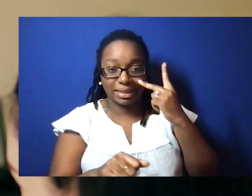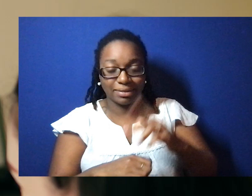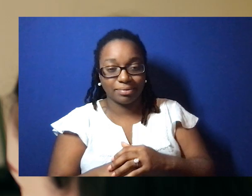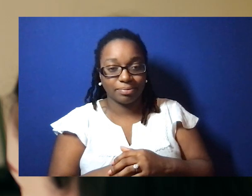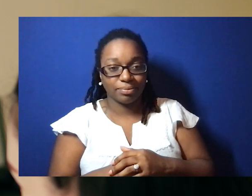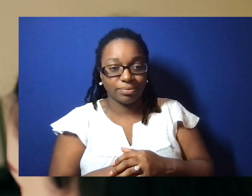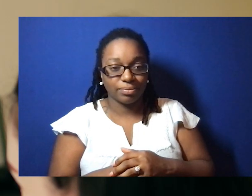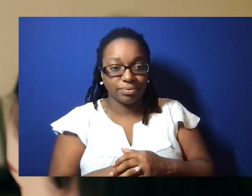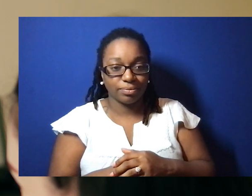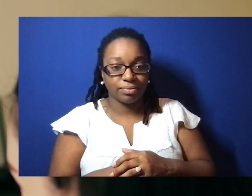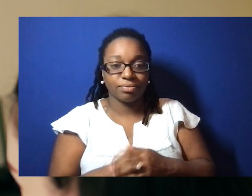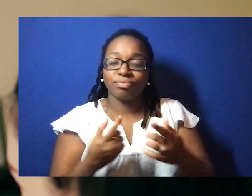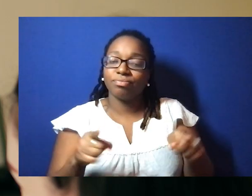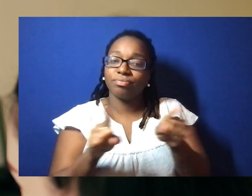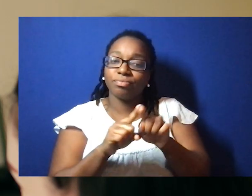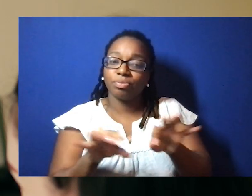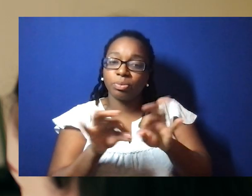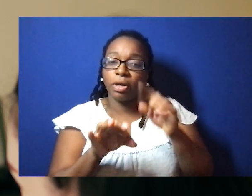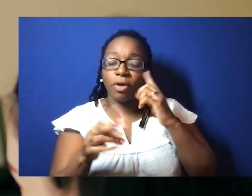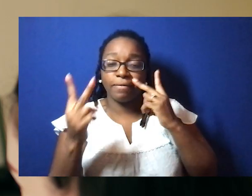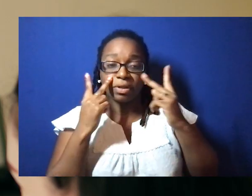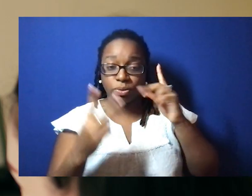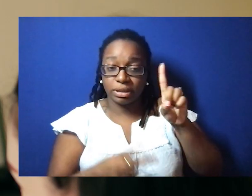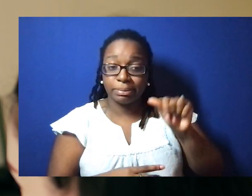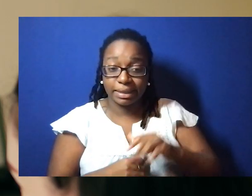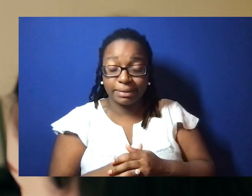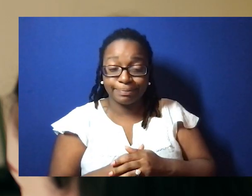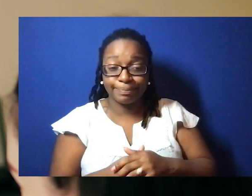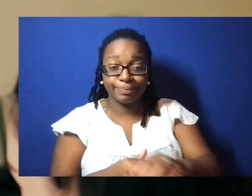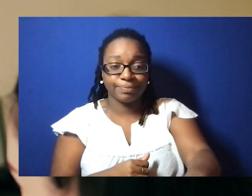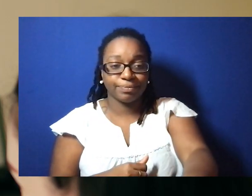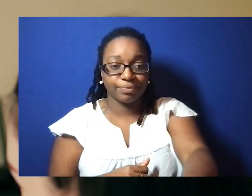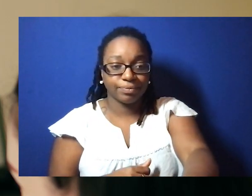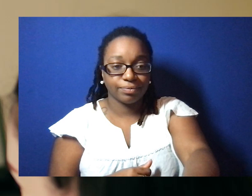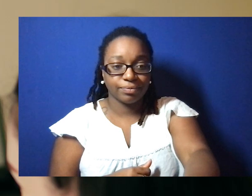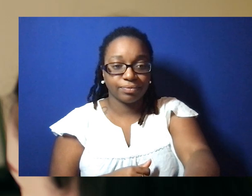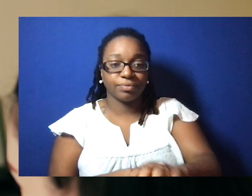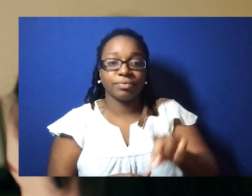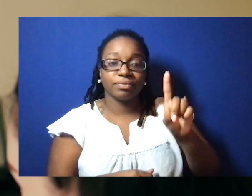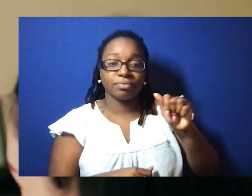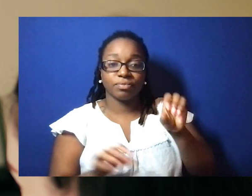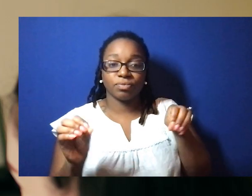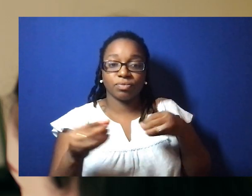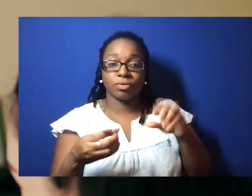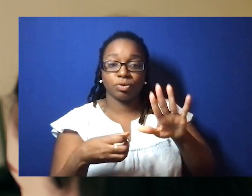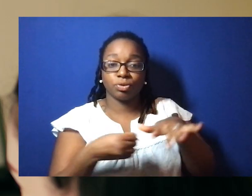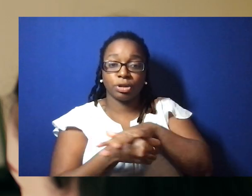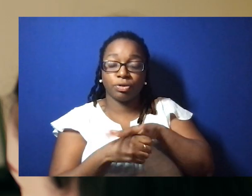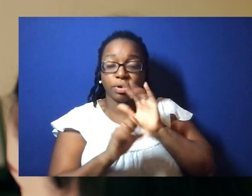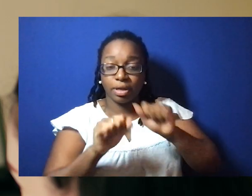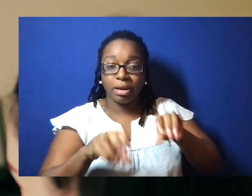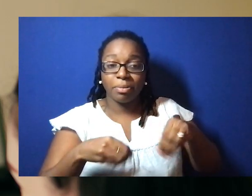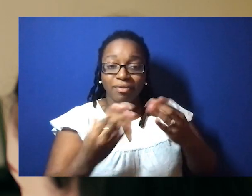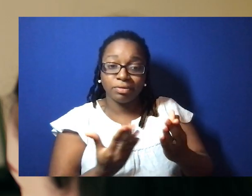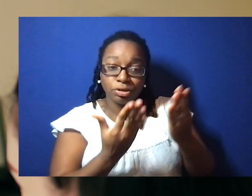see. This is also important for visual disabilities. Disability organizations in your area